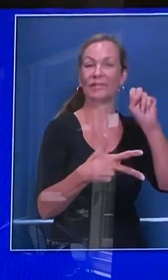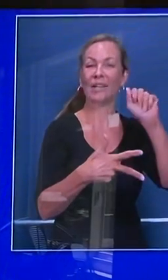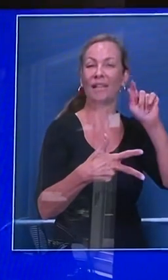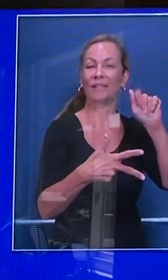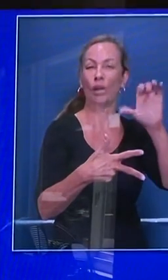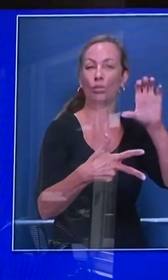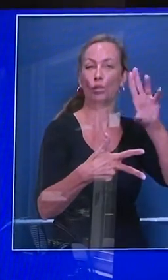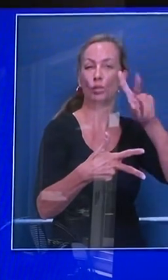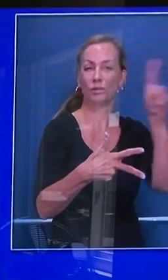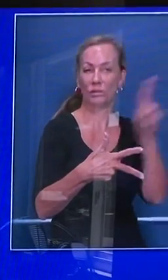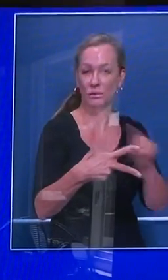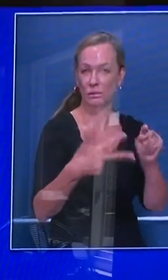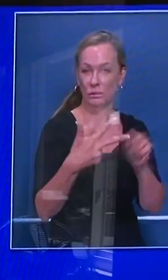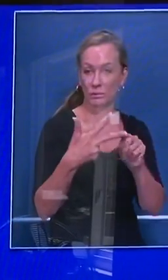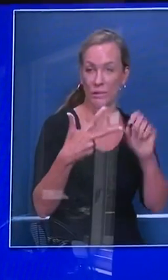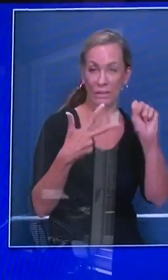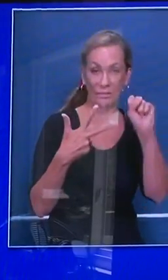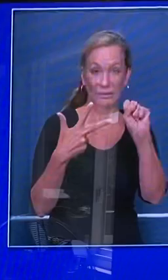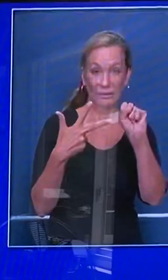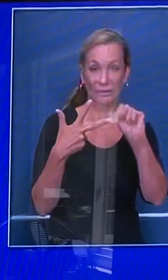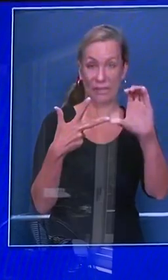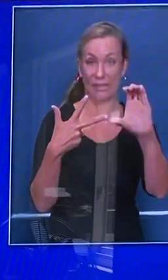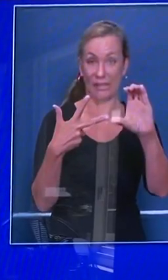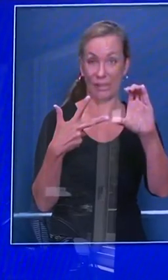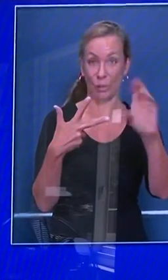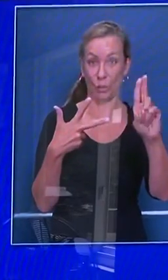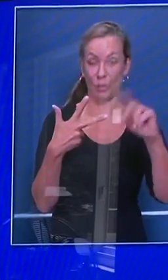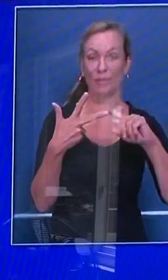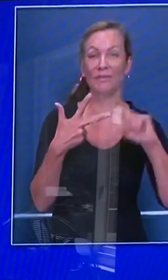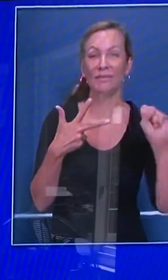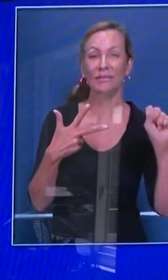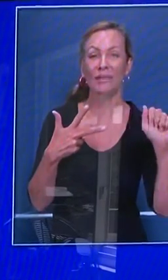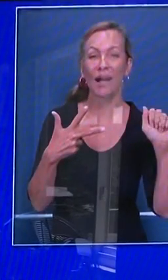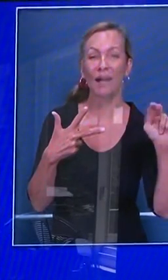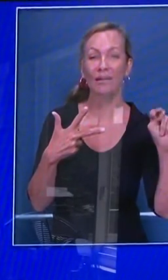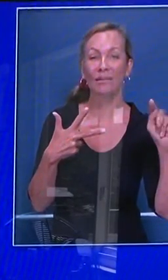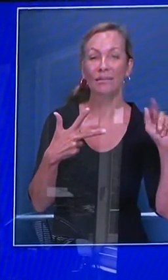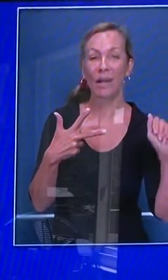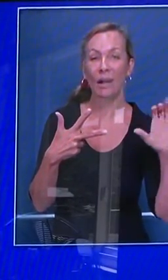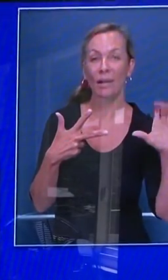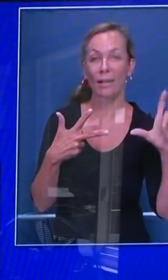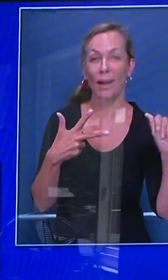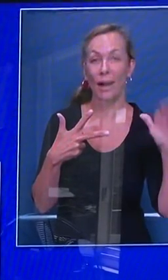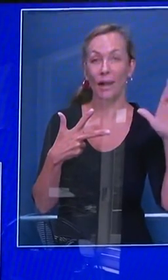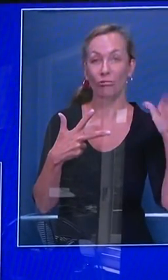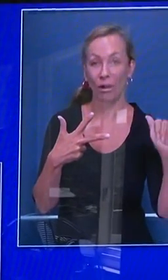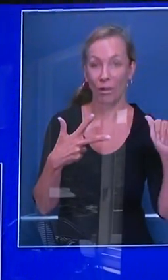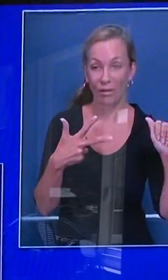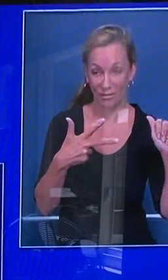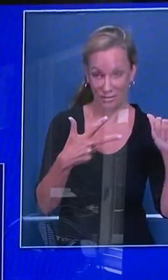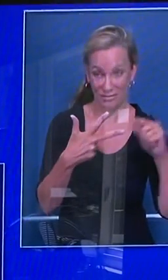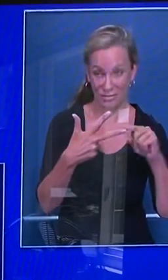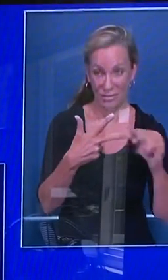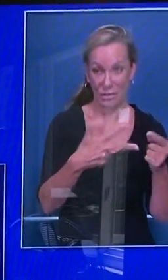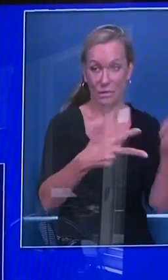the second largest fire so far reported in modern California history.